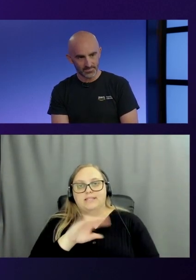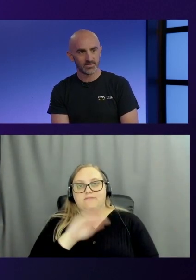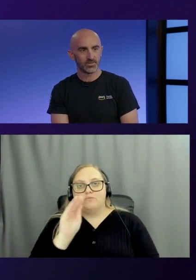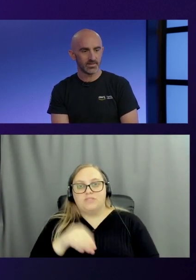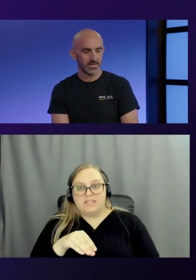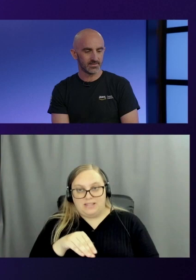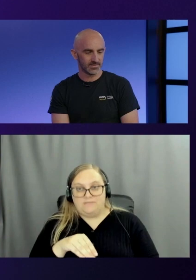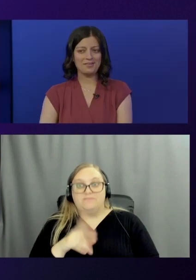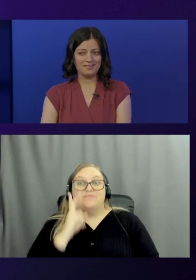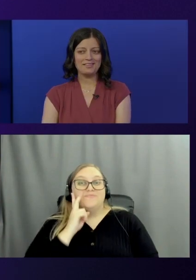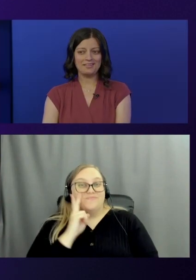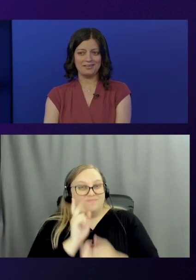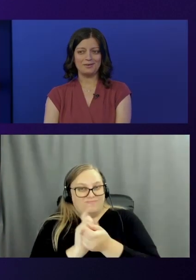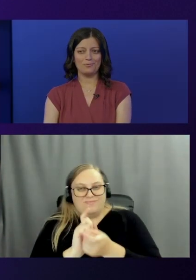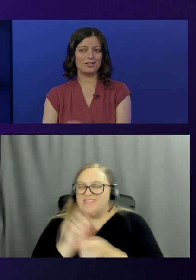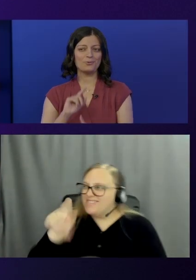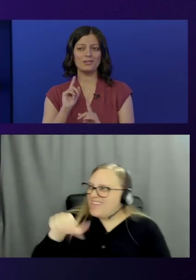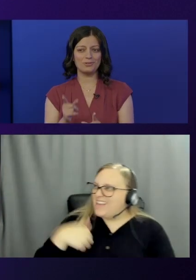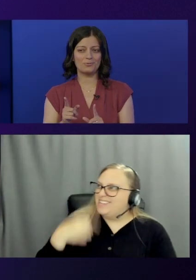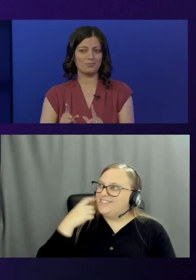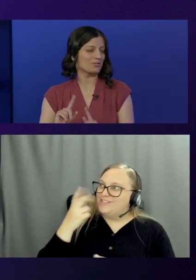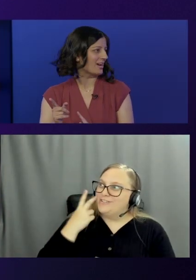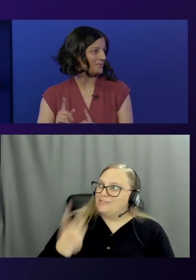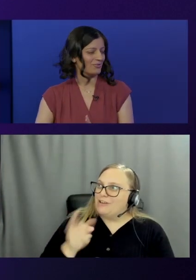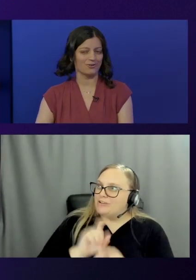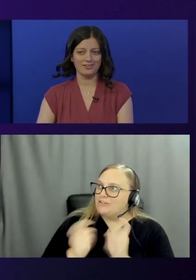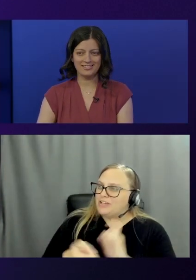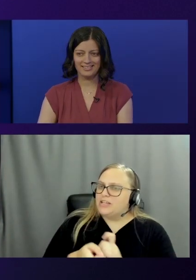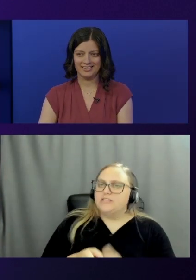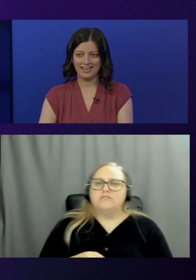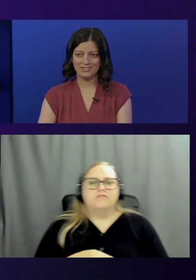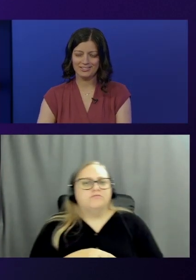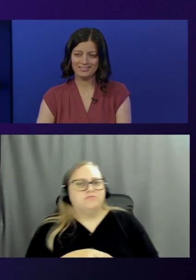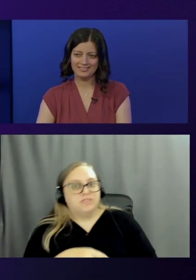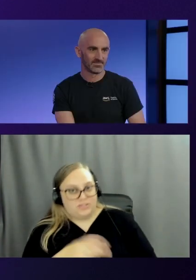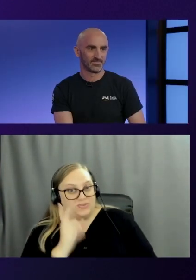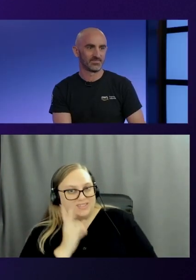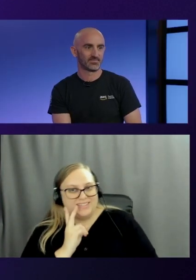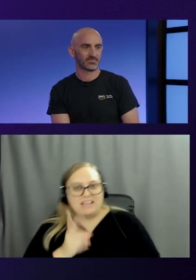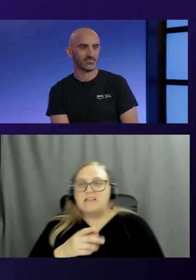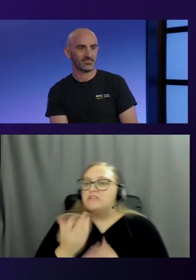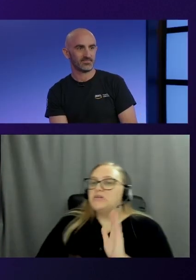that go up to 97. During that time. And why don't we do it one more time so Sure. our audience can catch it?